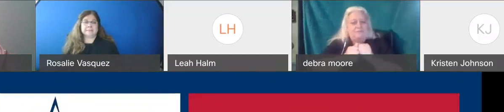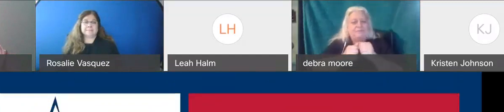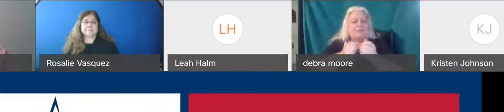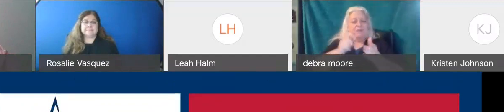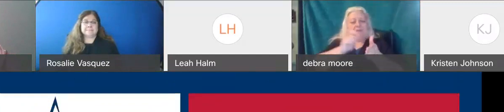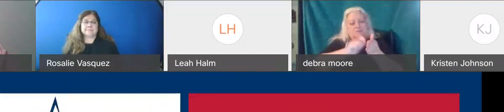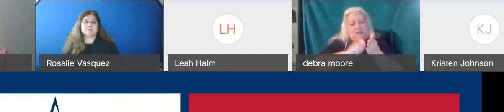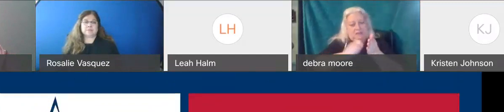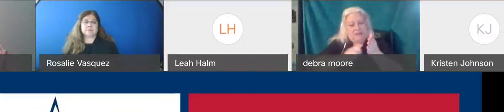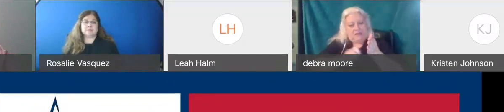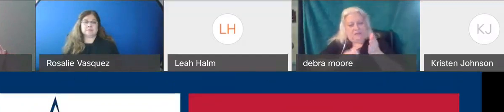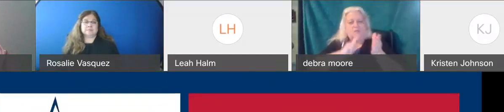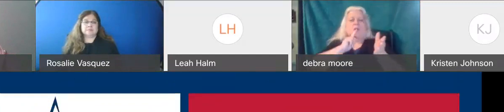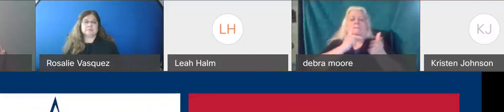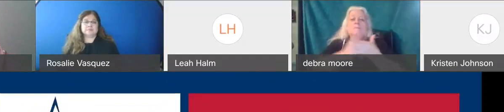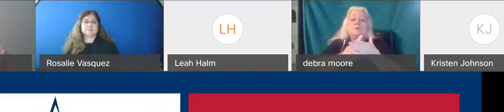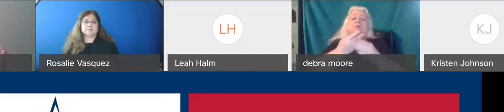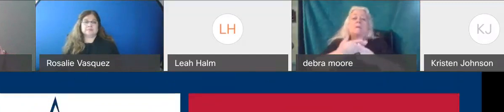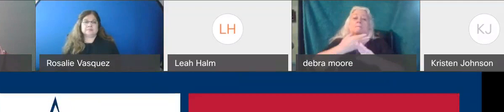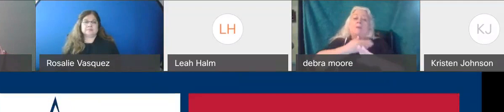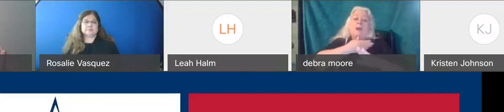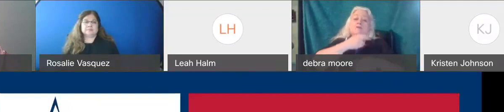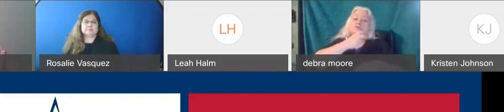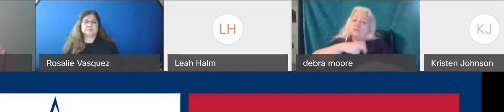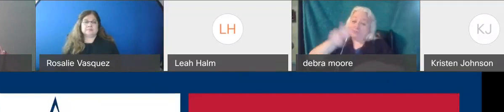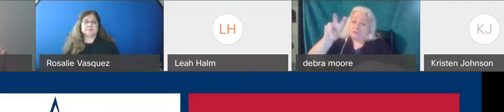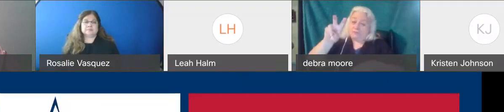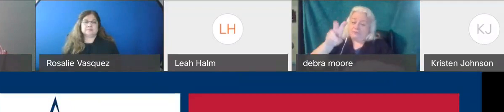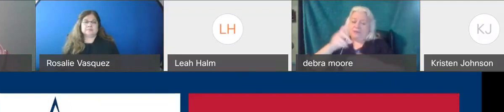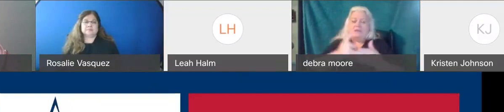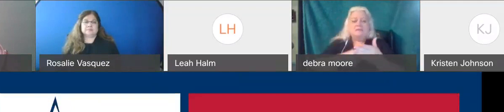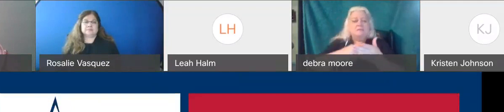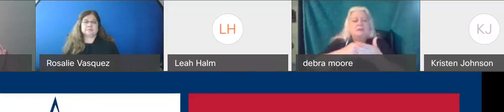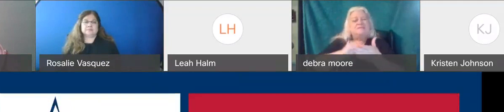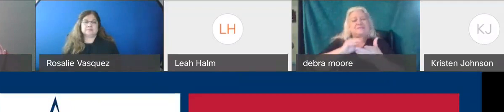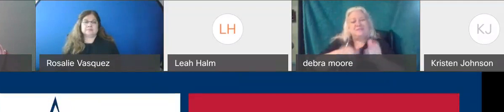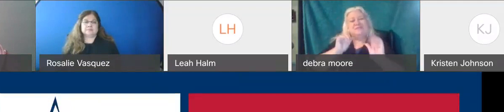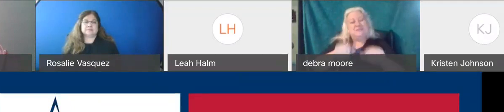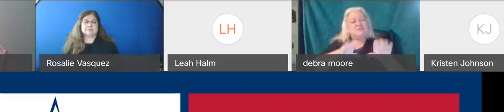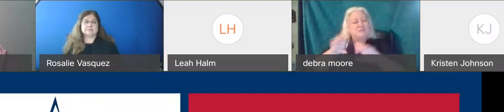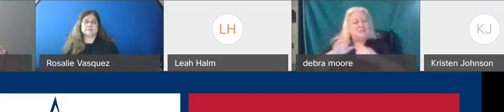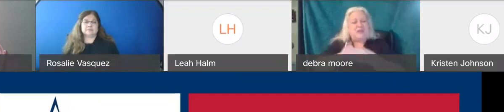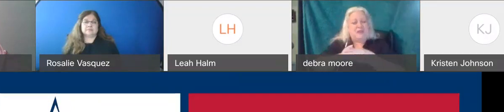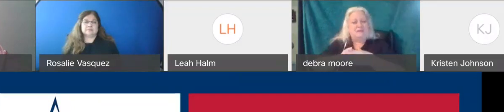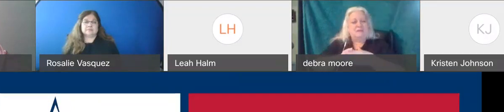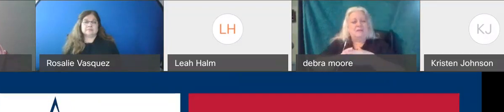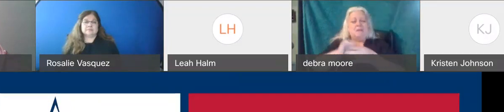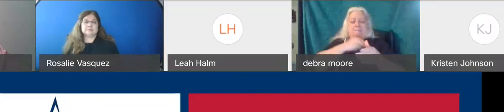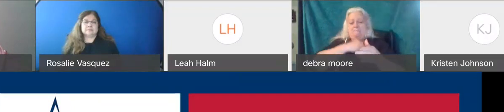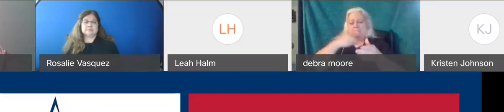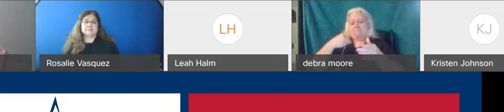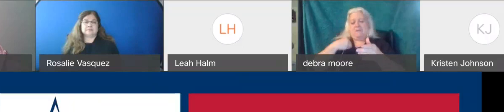that out for approval prior. Sometimes your students will do that, your members or officers, without